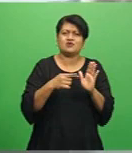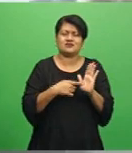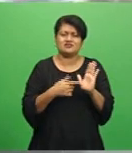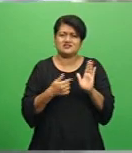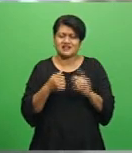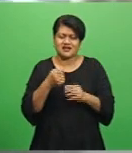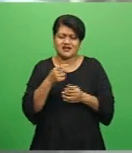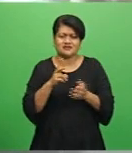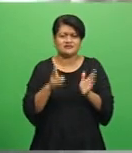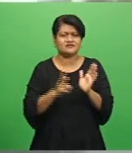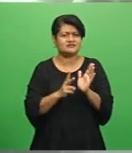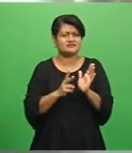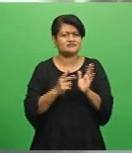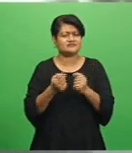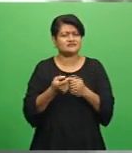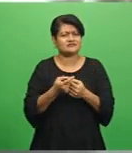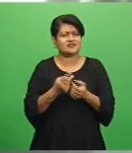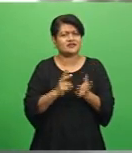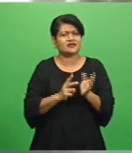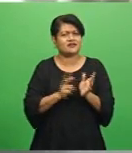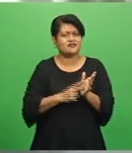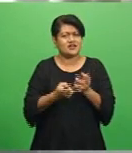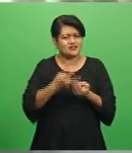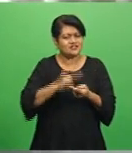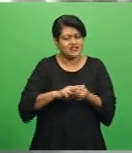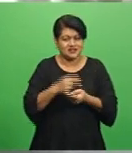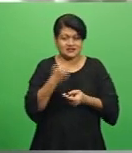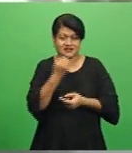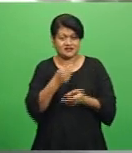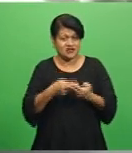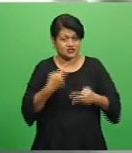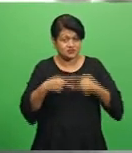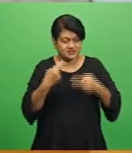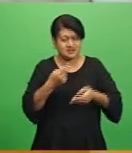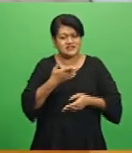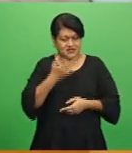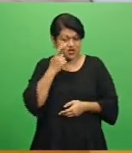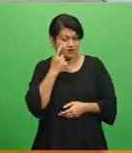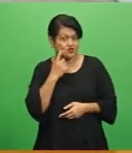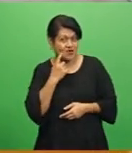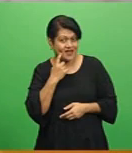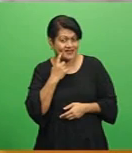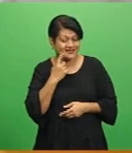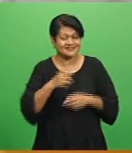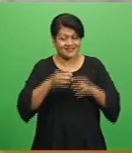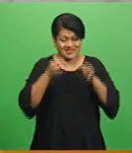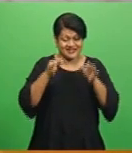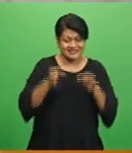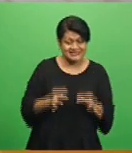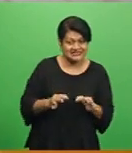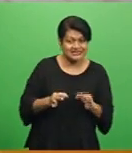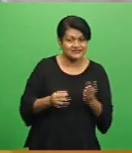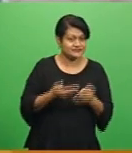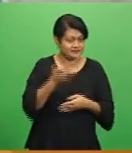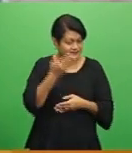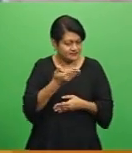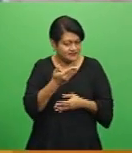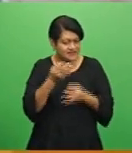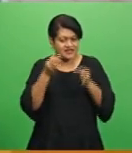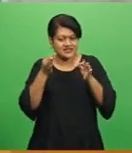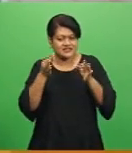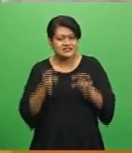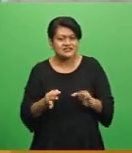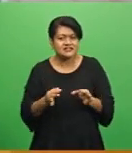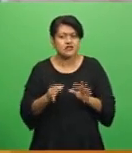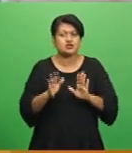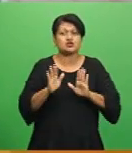stock just before 2020 ends and is already looking at alternatives. We have decided to